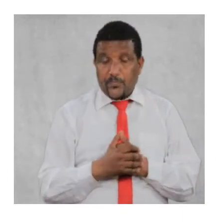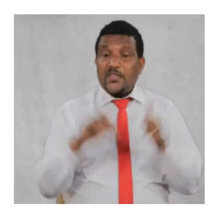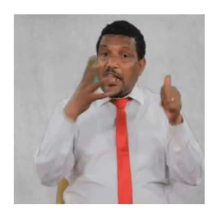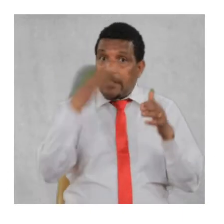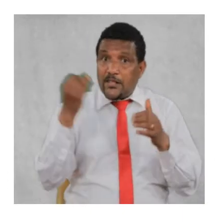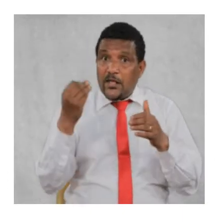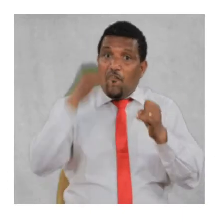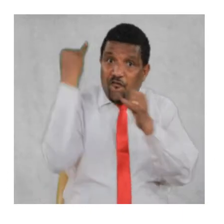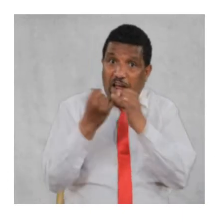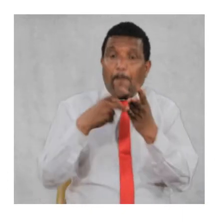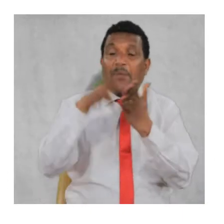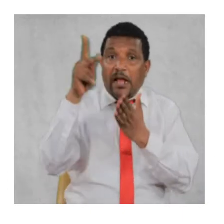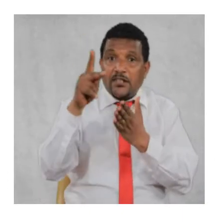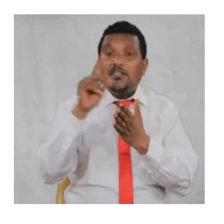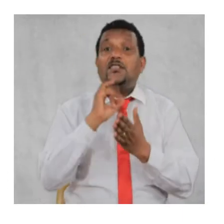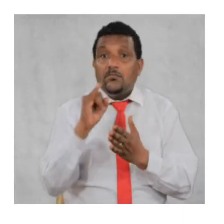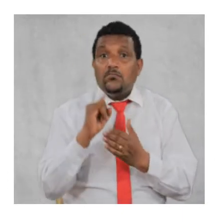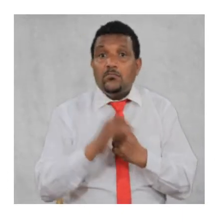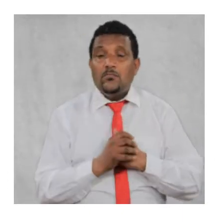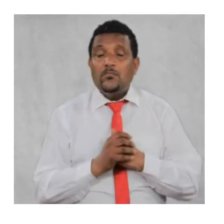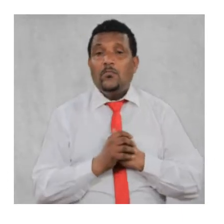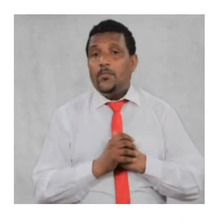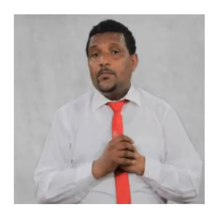and the final price is